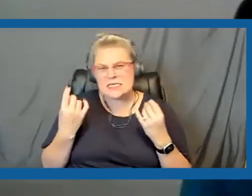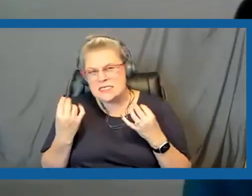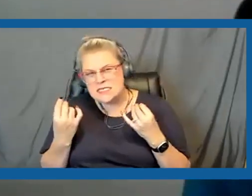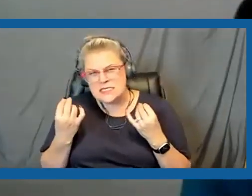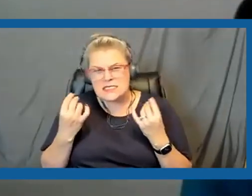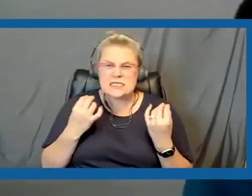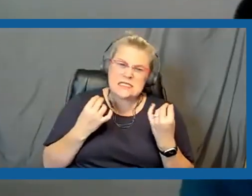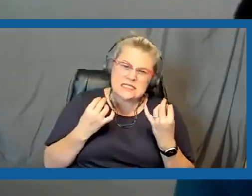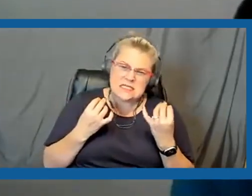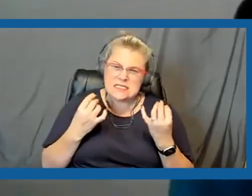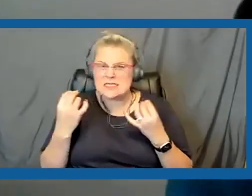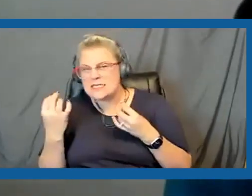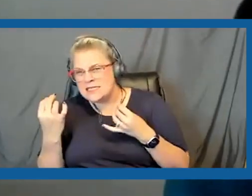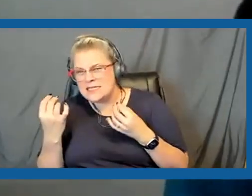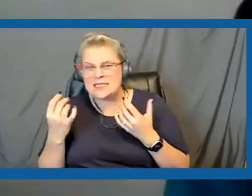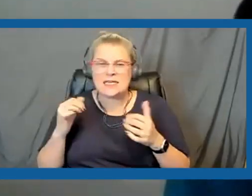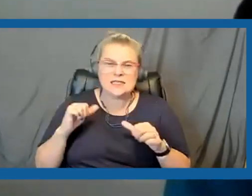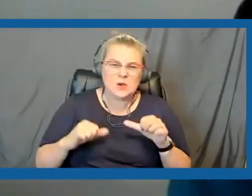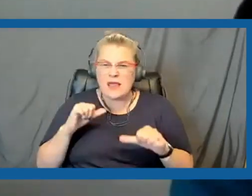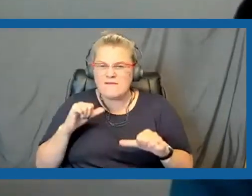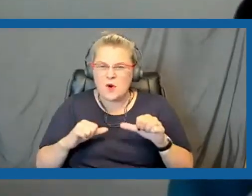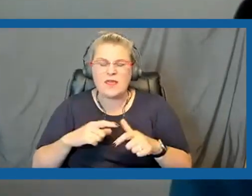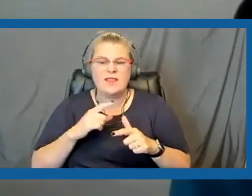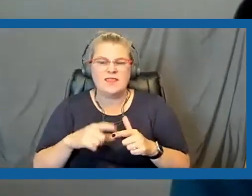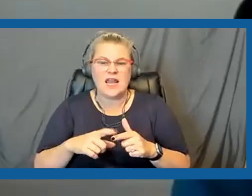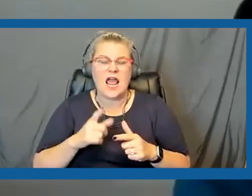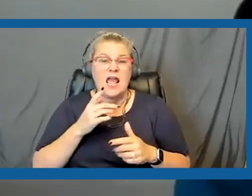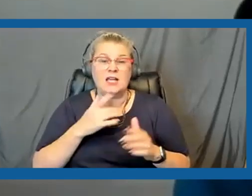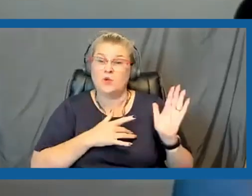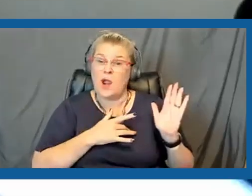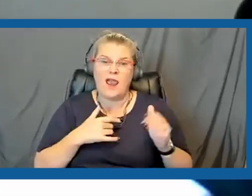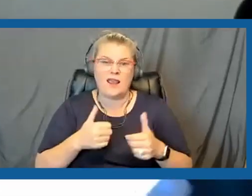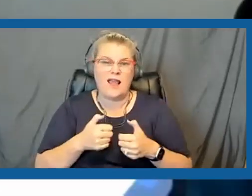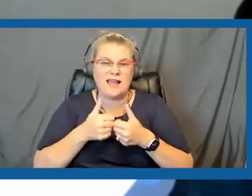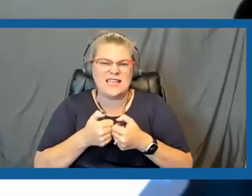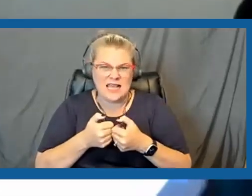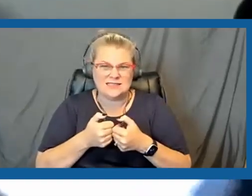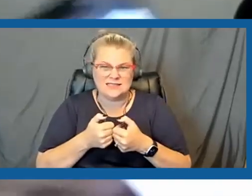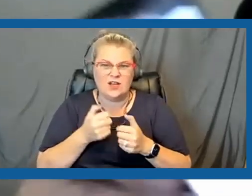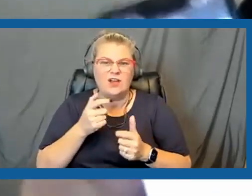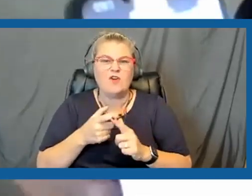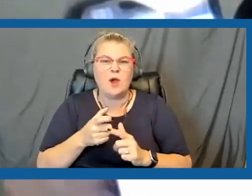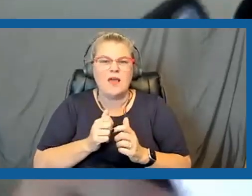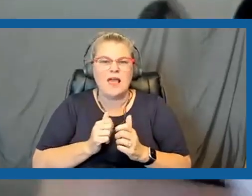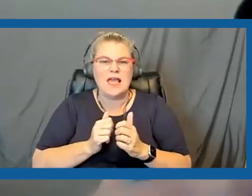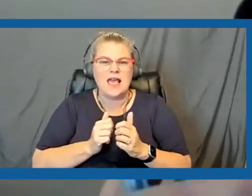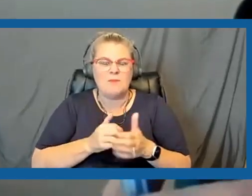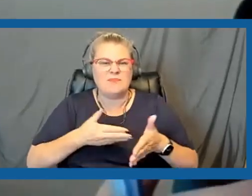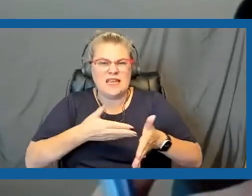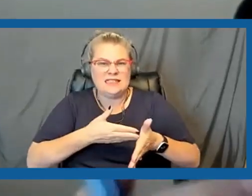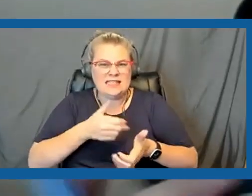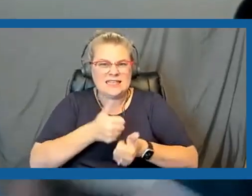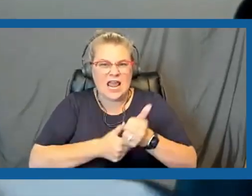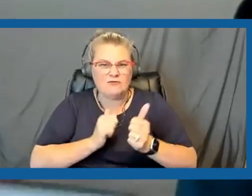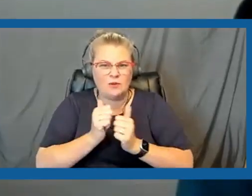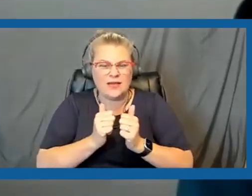forth, and I swear it's, I got this text message email from Contest Every Race. I get a lot of those, and I usually just scroll